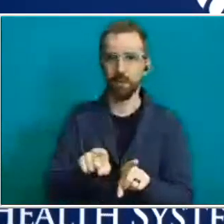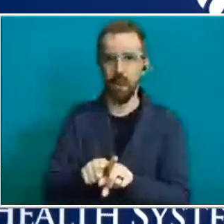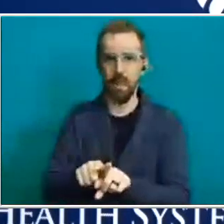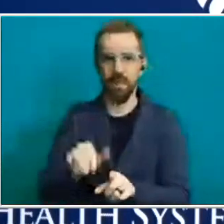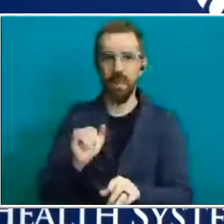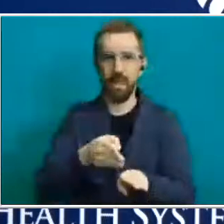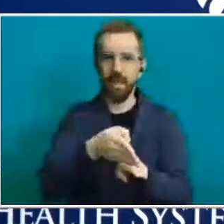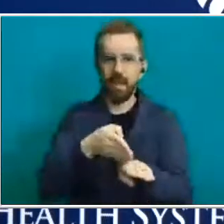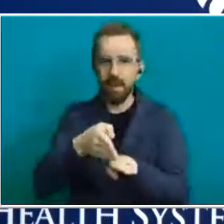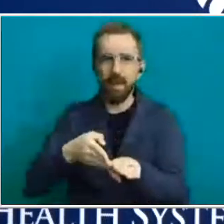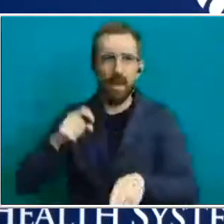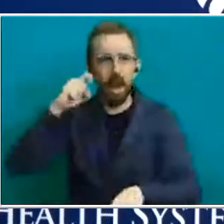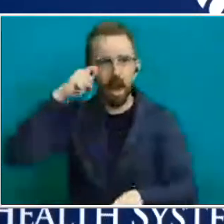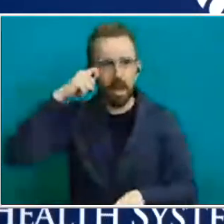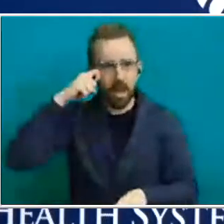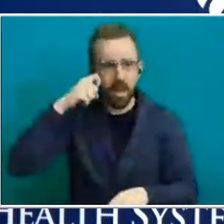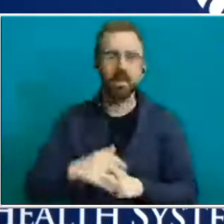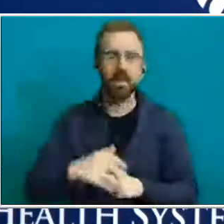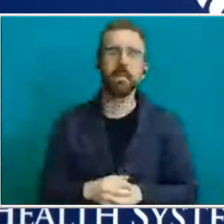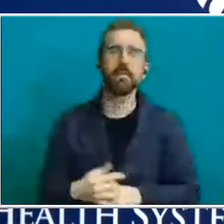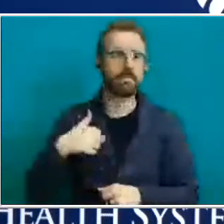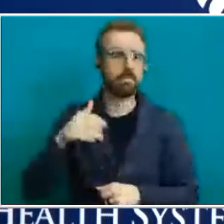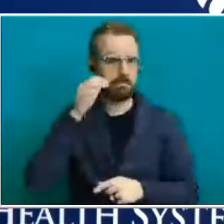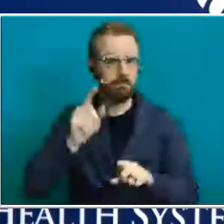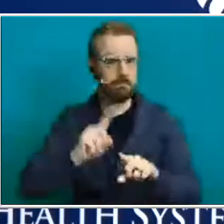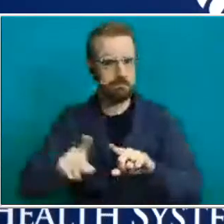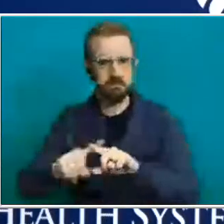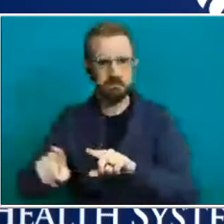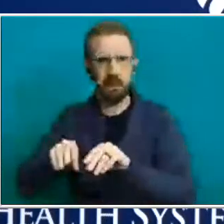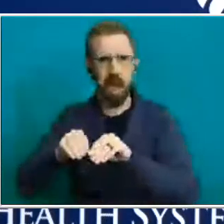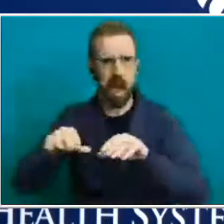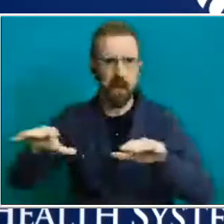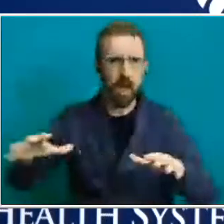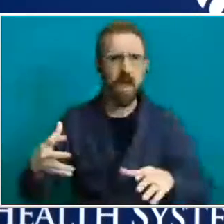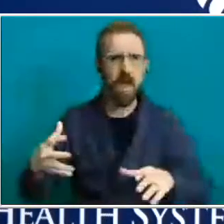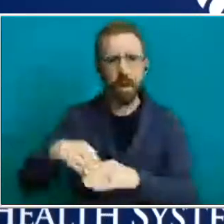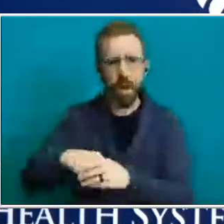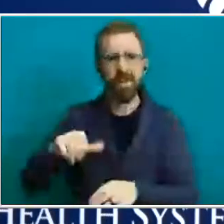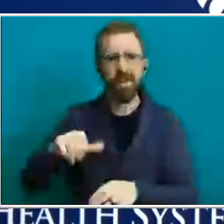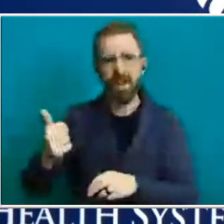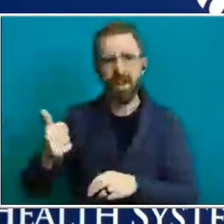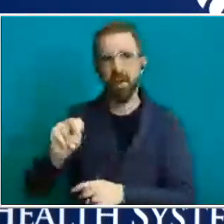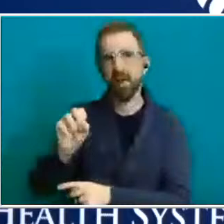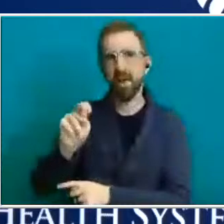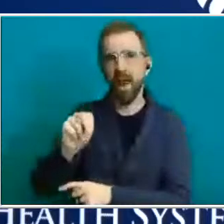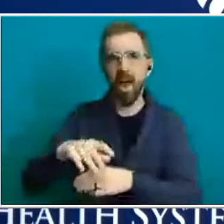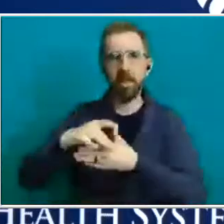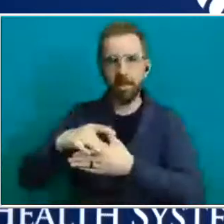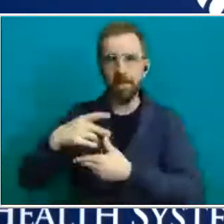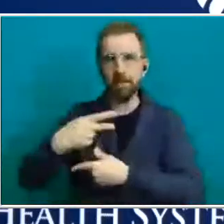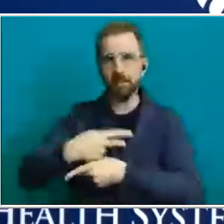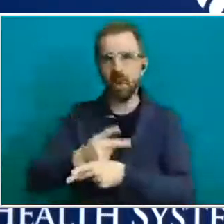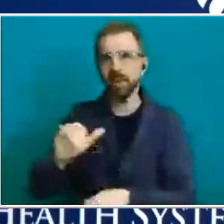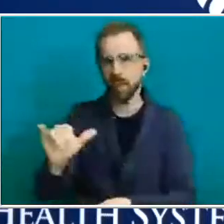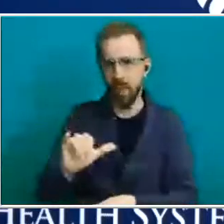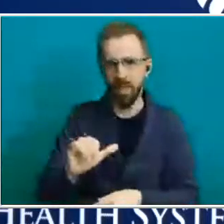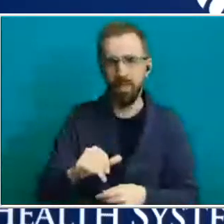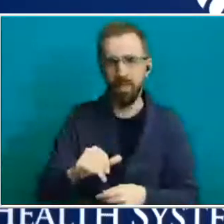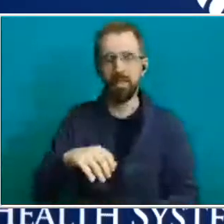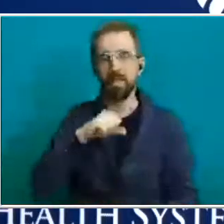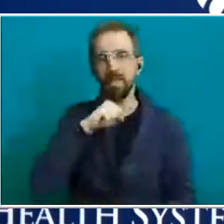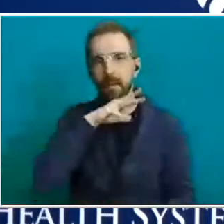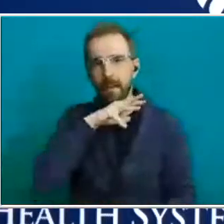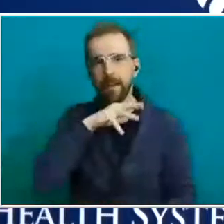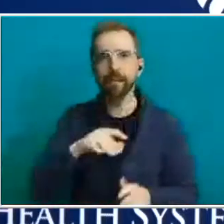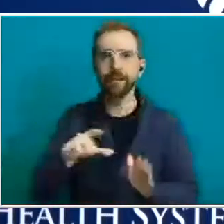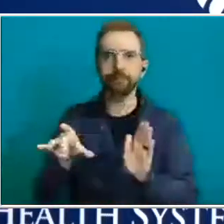onions. But we've heard of other cases and outbreaks involving other non-meat products as well. Contamination during the